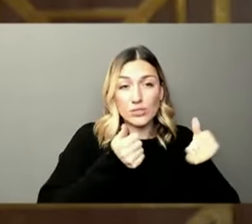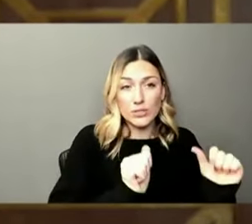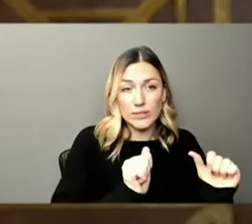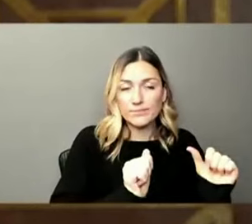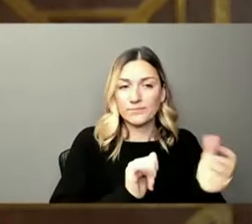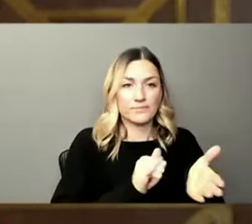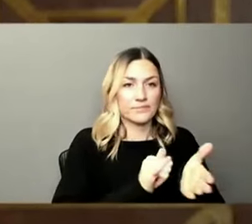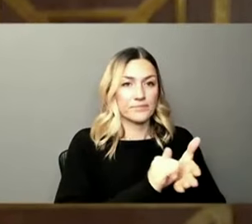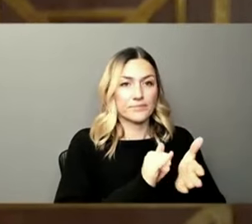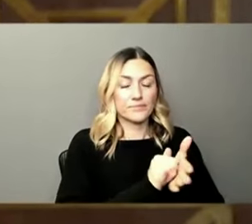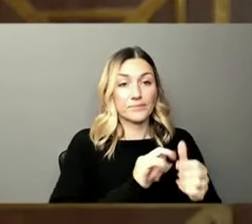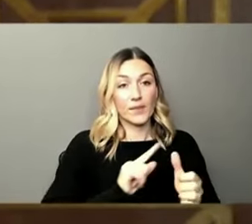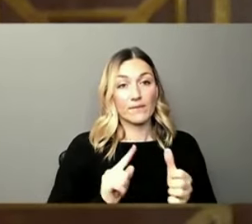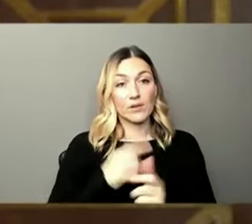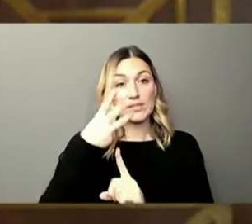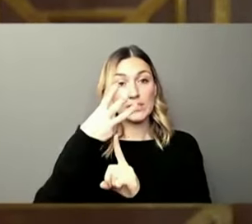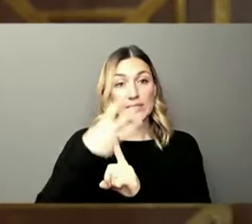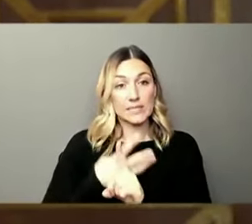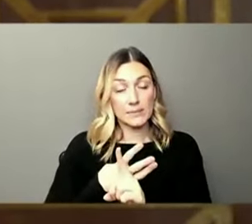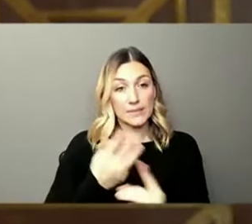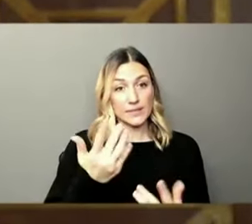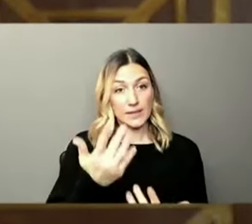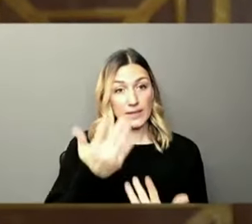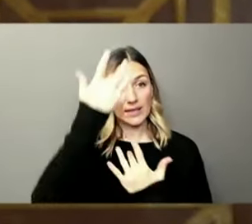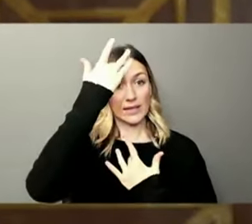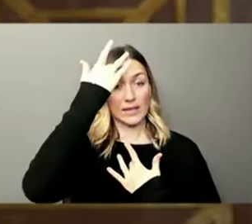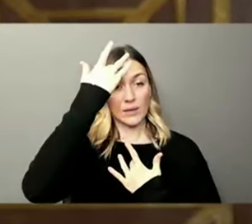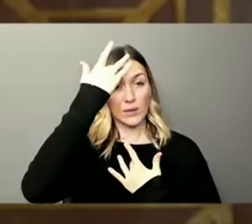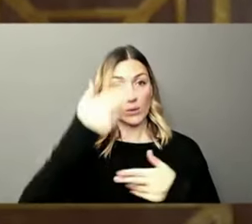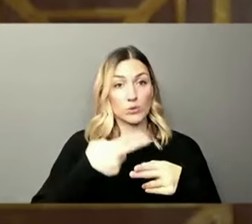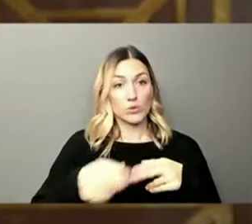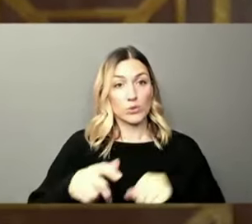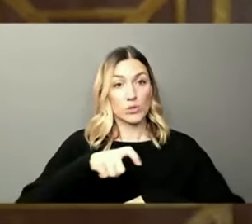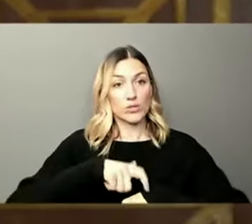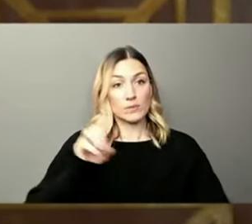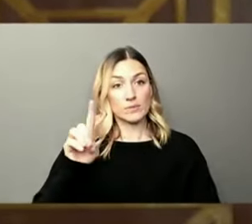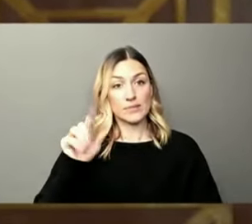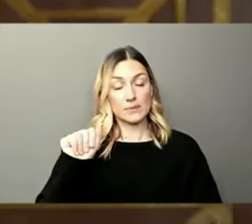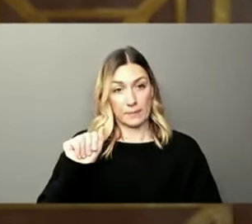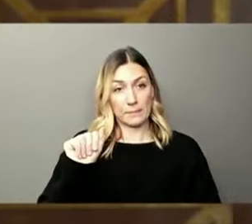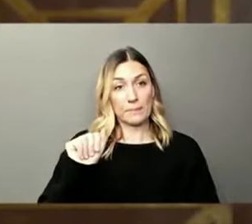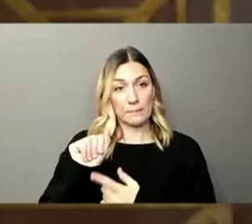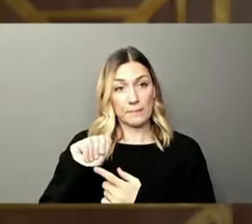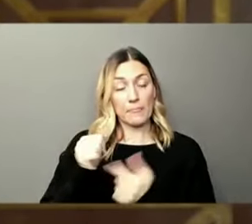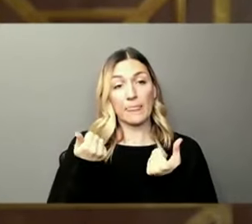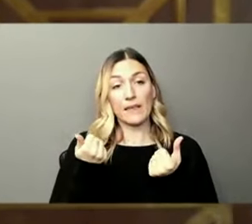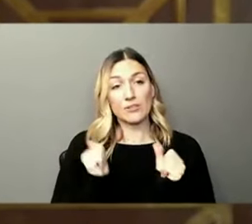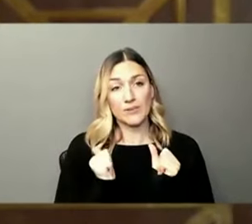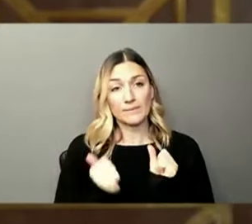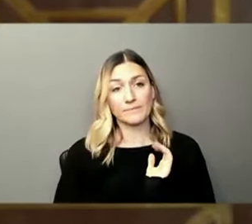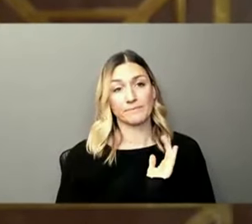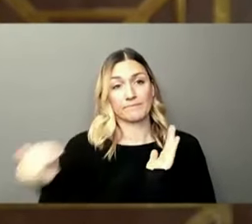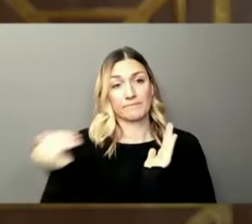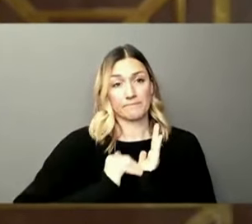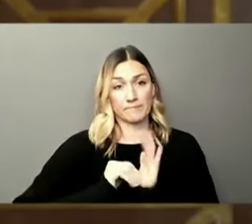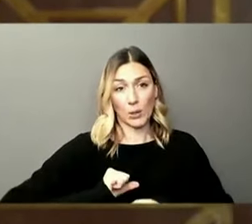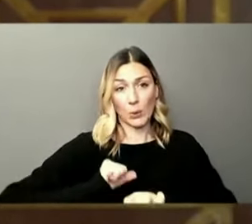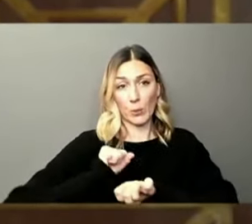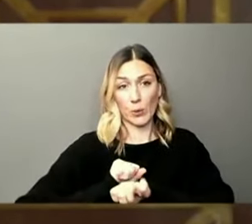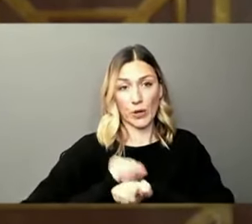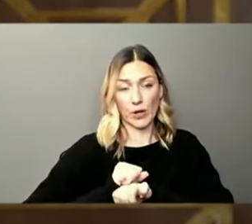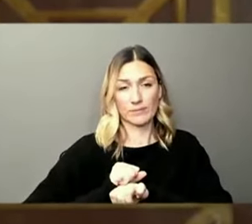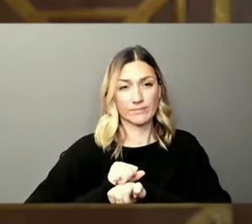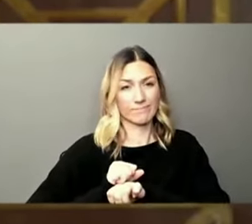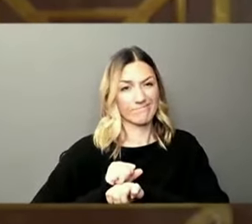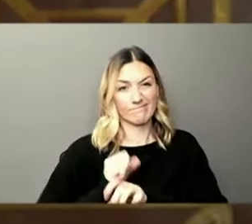For the first 6 months of my illness, I was on short-term disability. I tried over and over to work, but I could only manage an